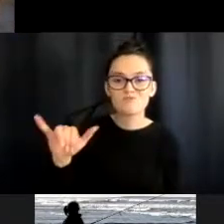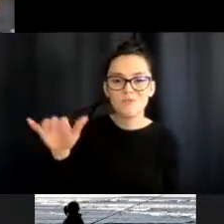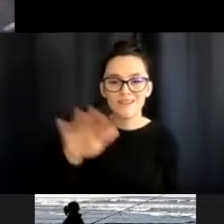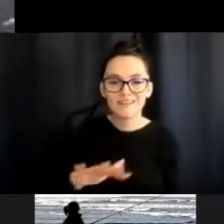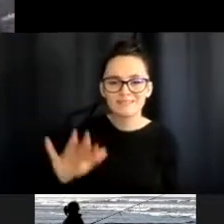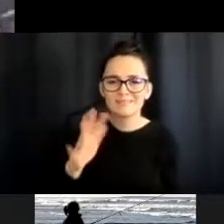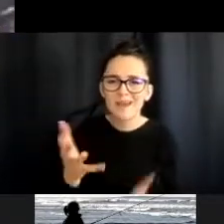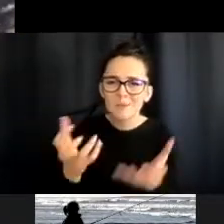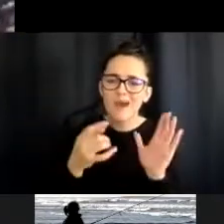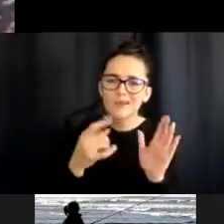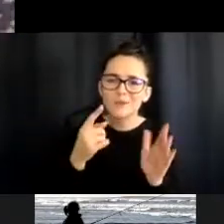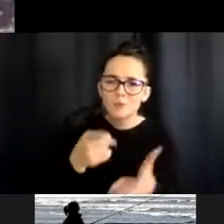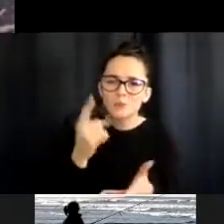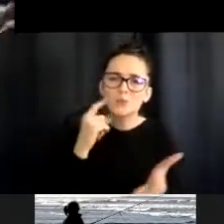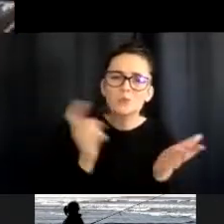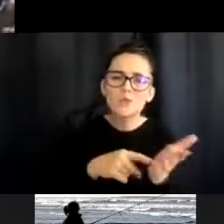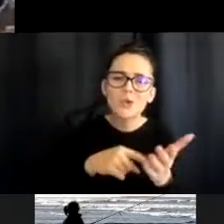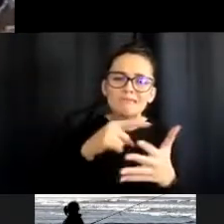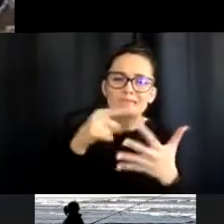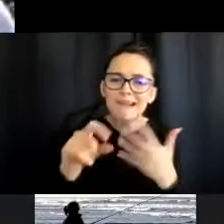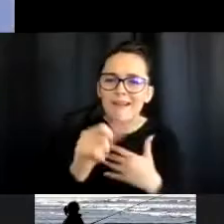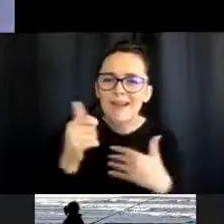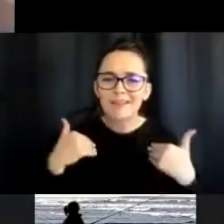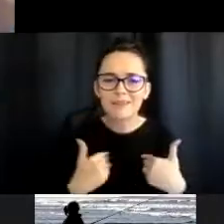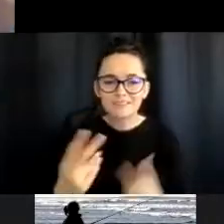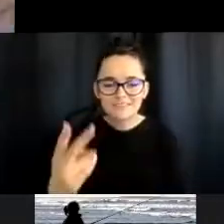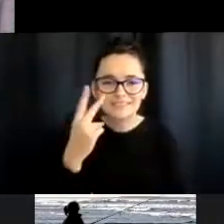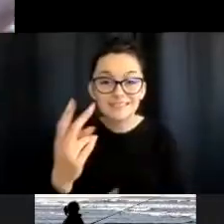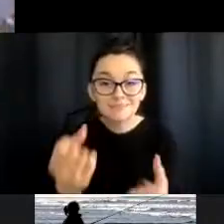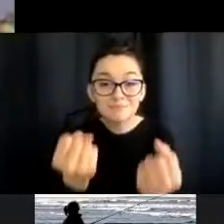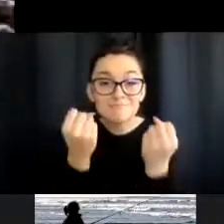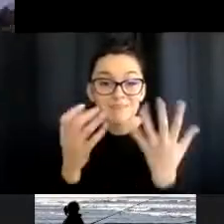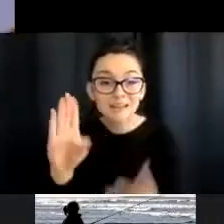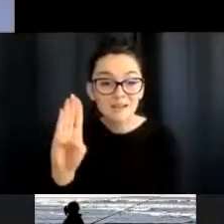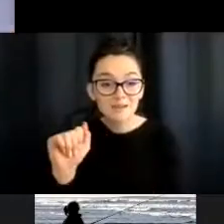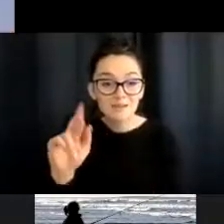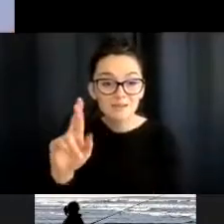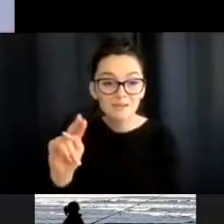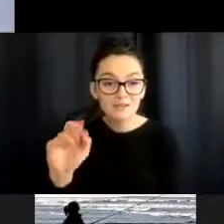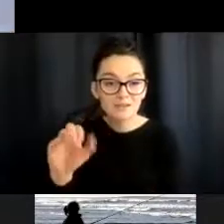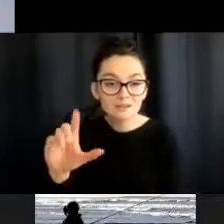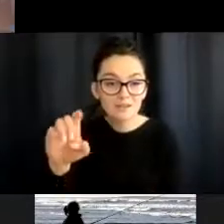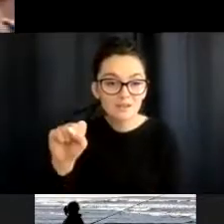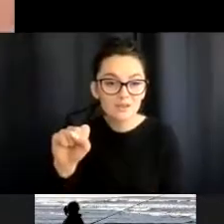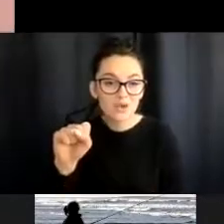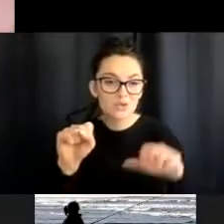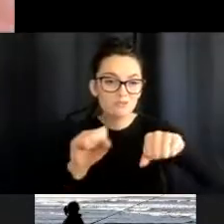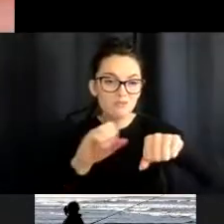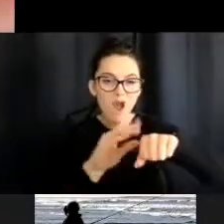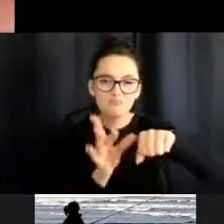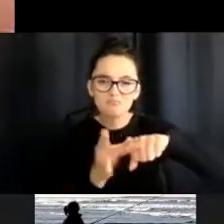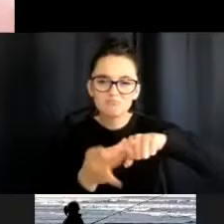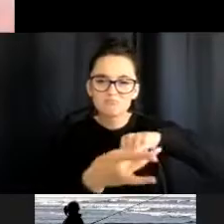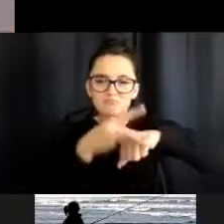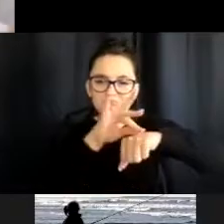point out. So we see a lot of barnacles covering this rock. And so the barnacles are up in the